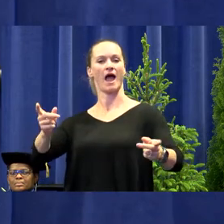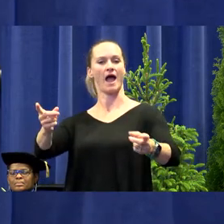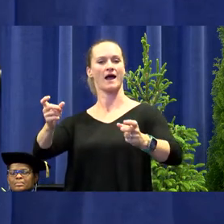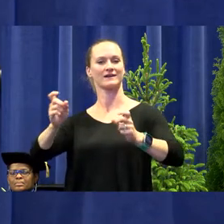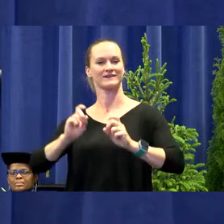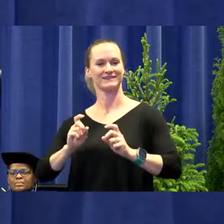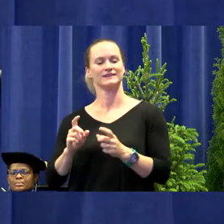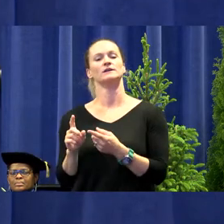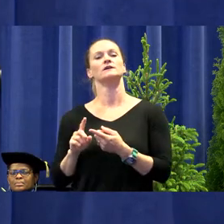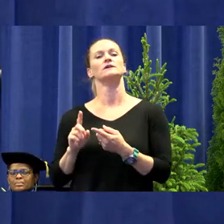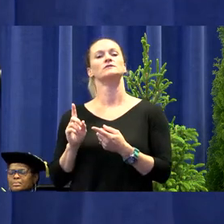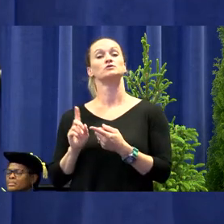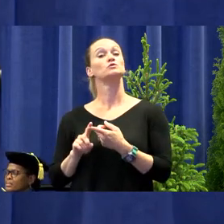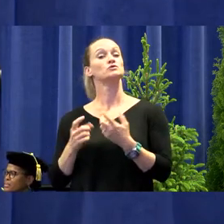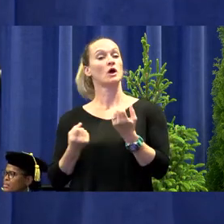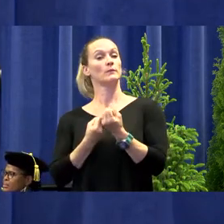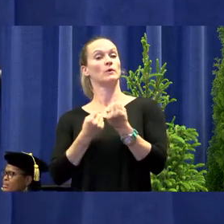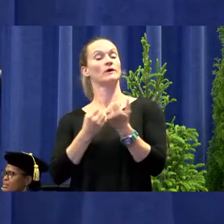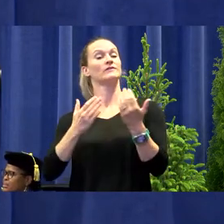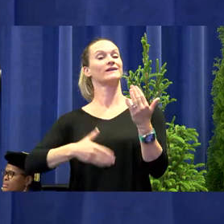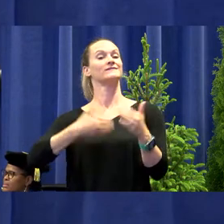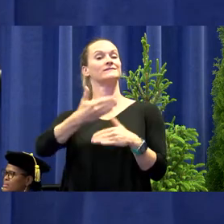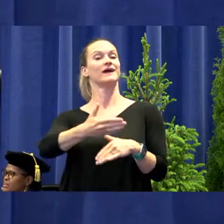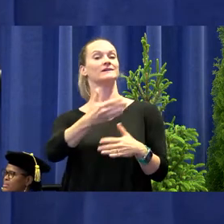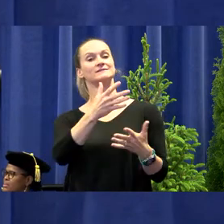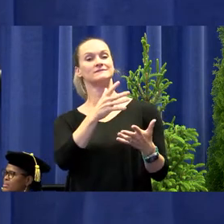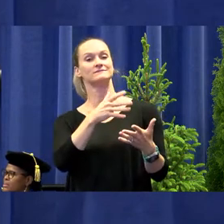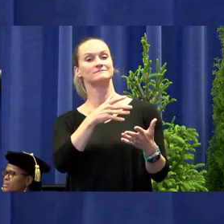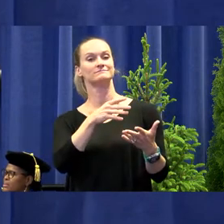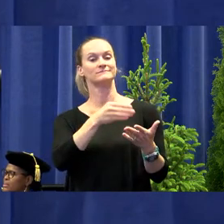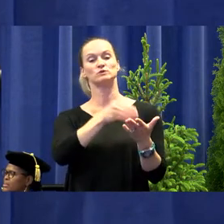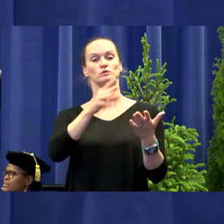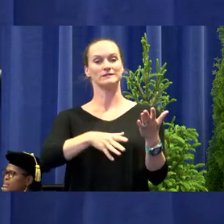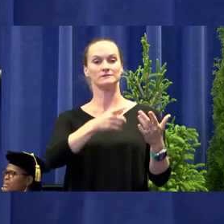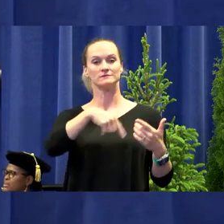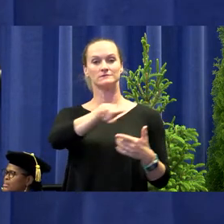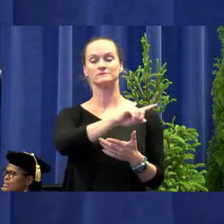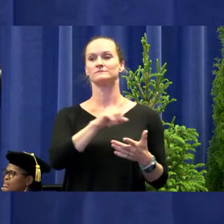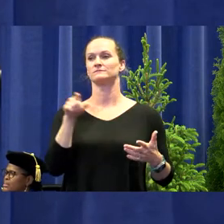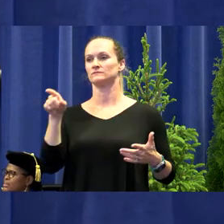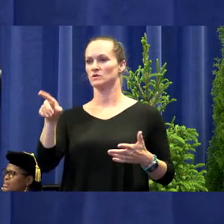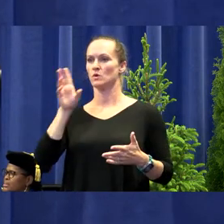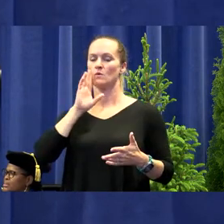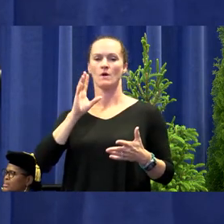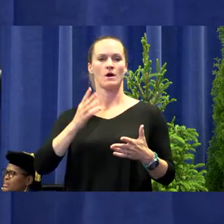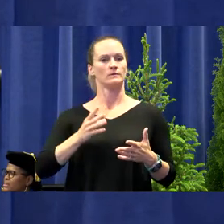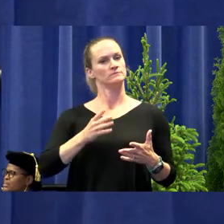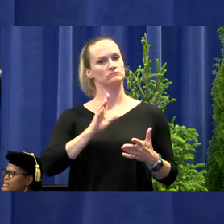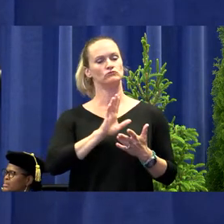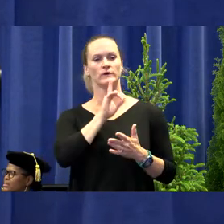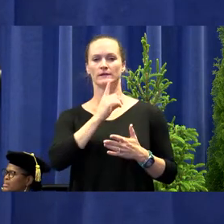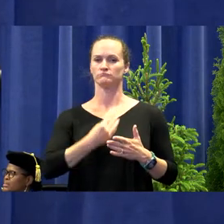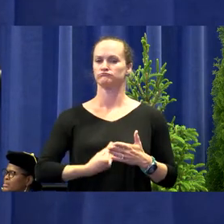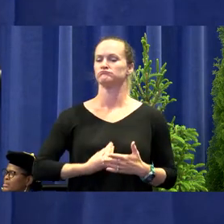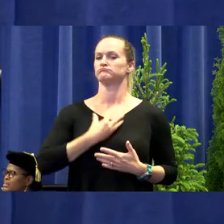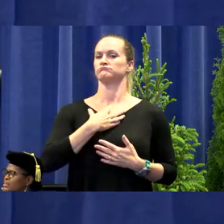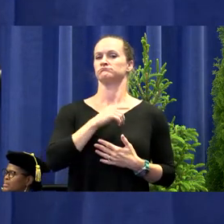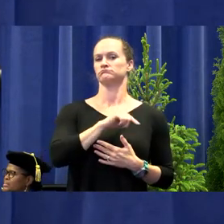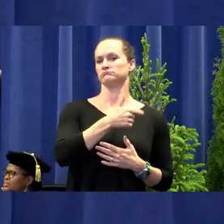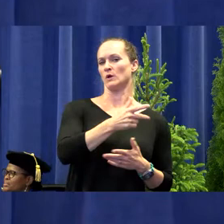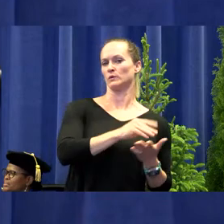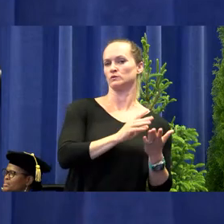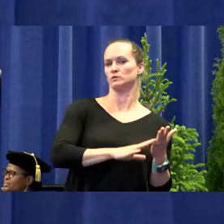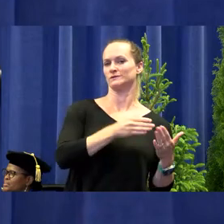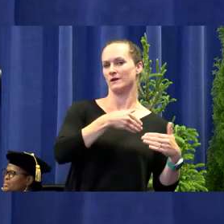generation of students, you can make a world of difference for those who come after you. In closing, let